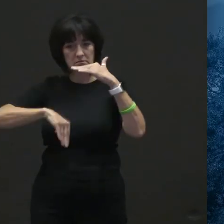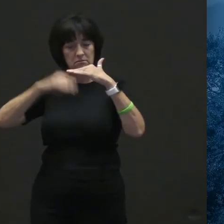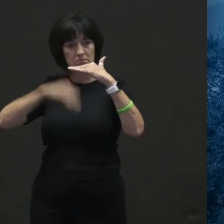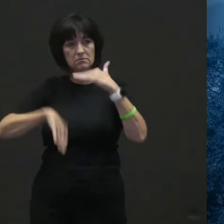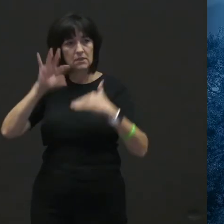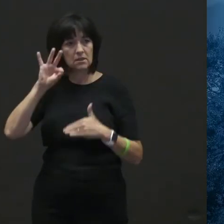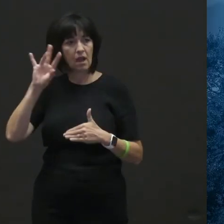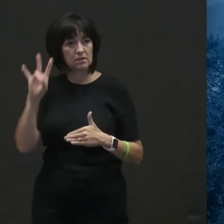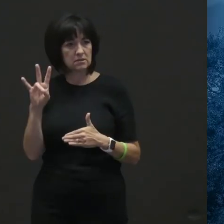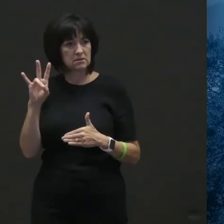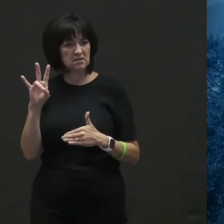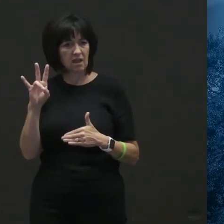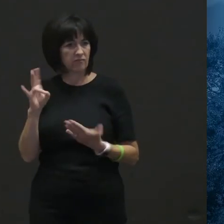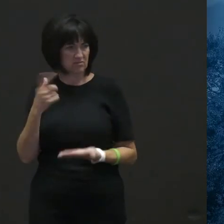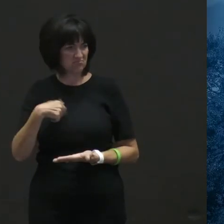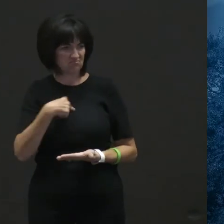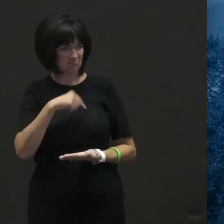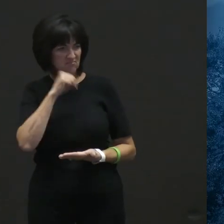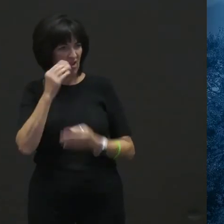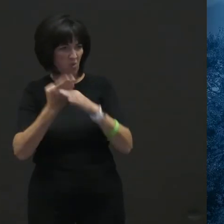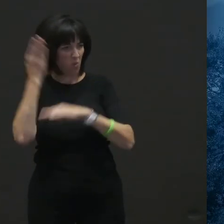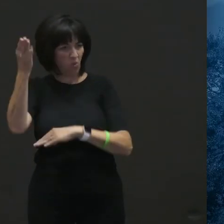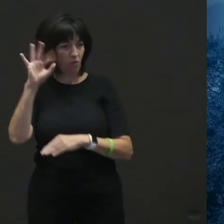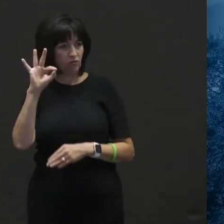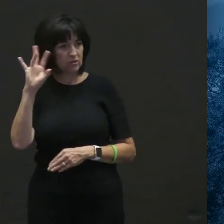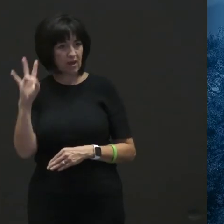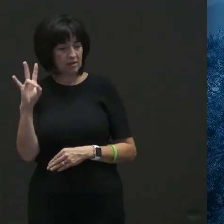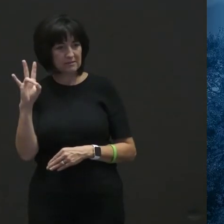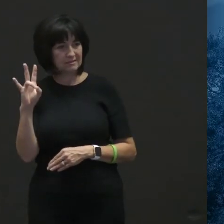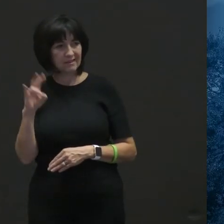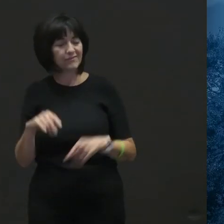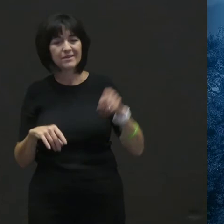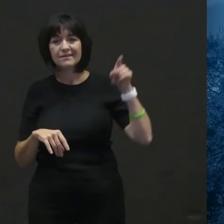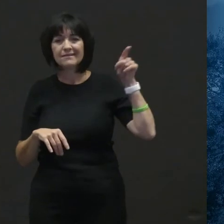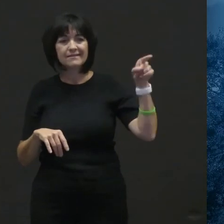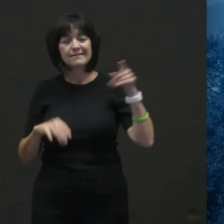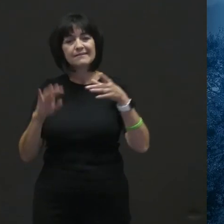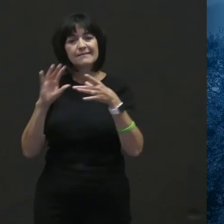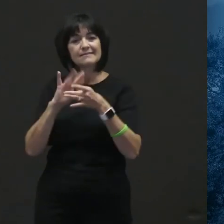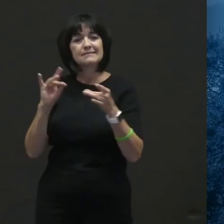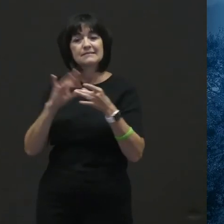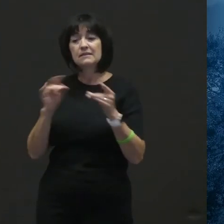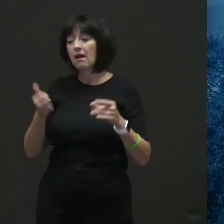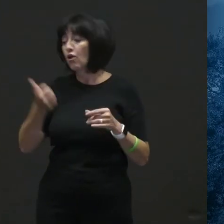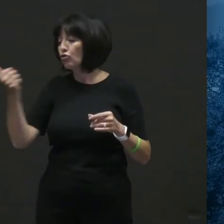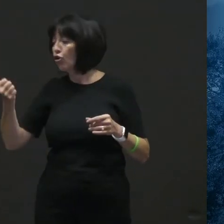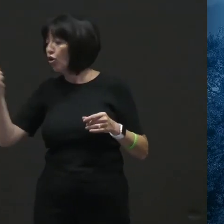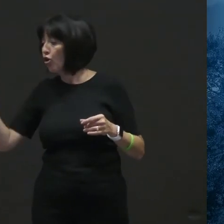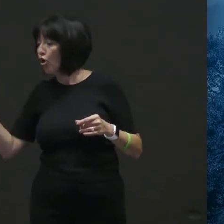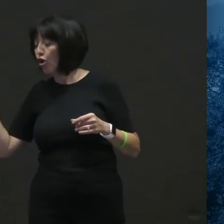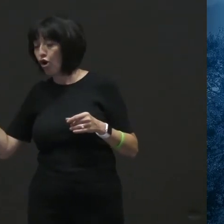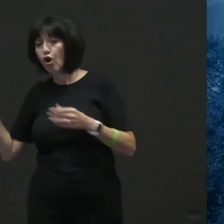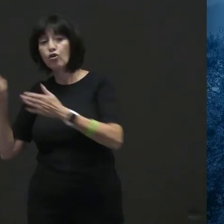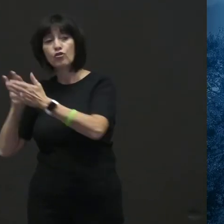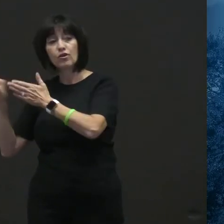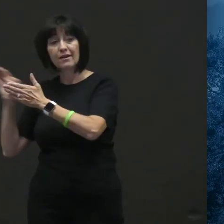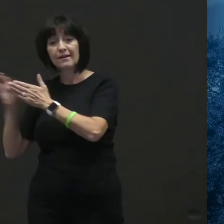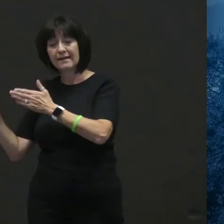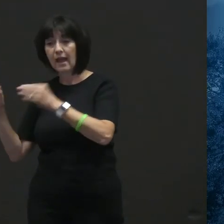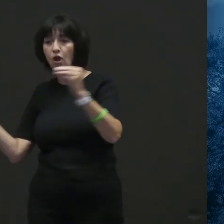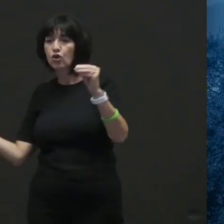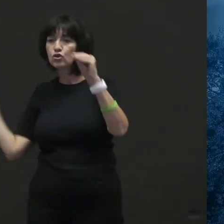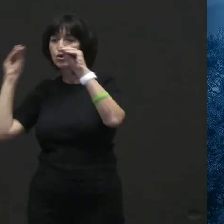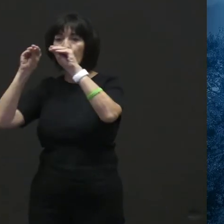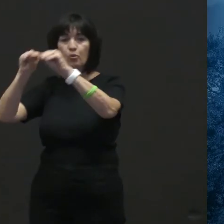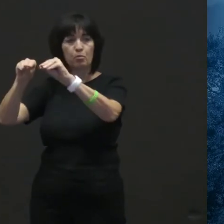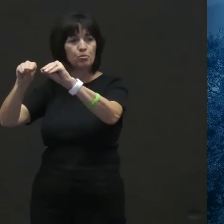they're including all these cases that were subsequently put in the database and show up on our cumulative total, but